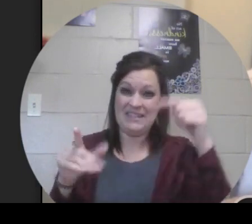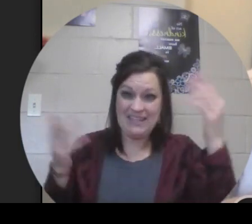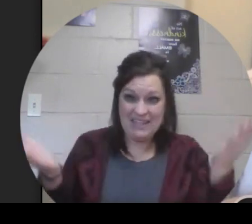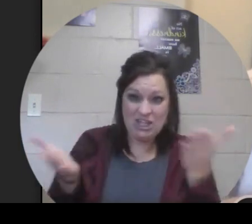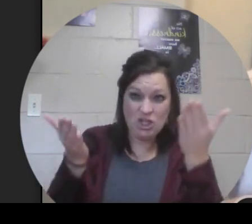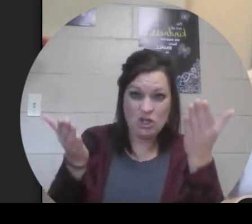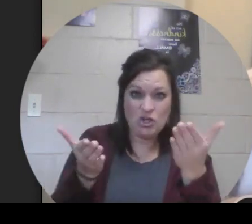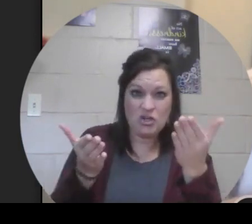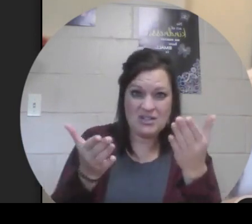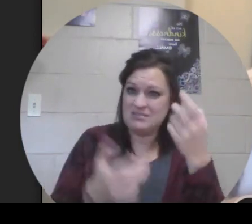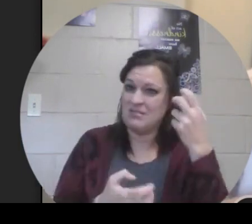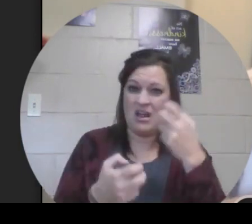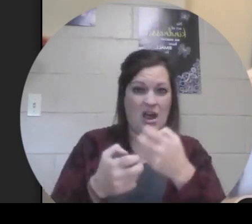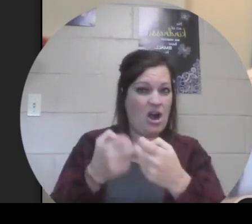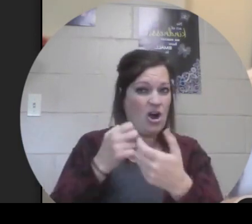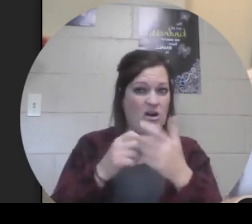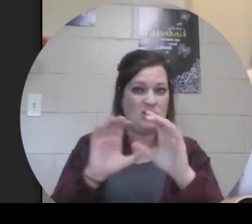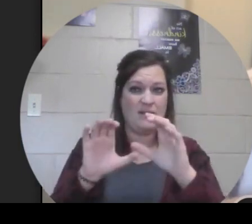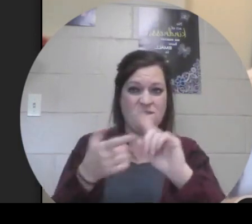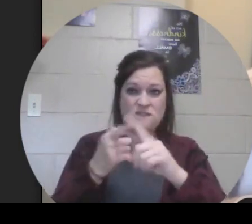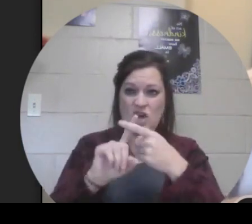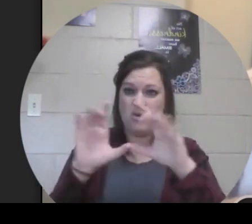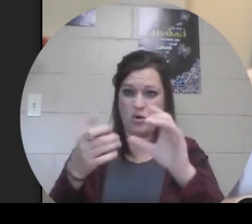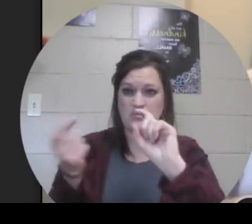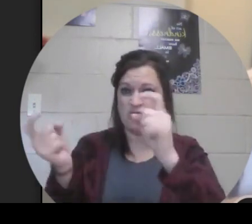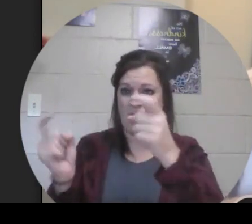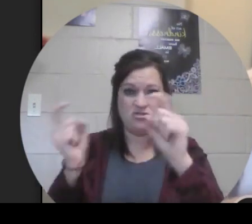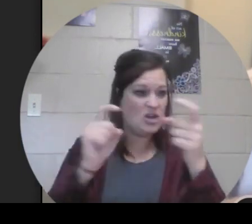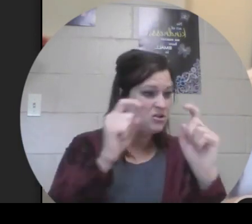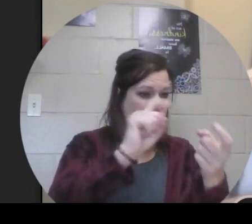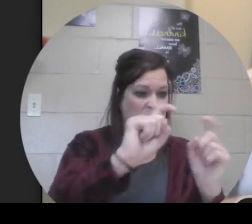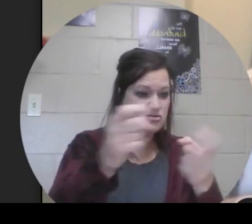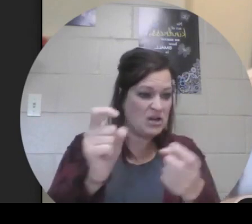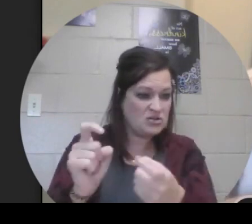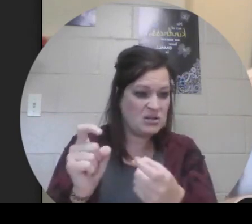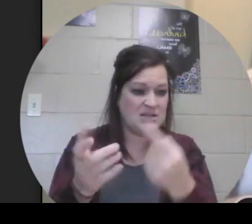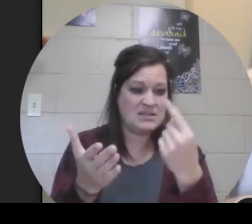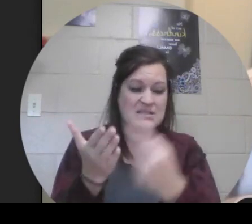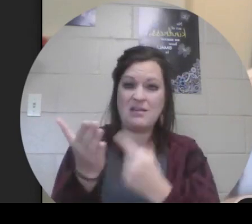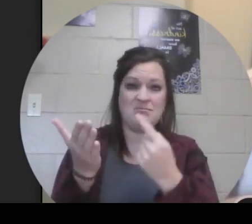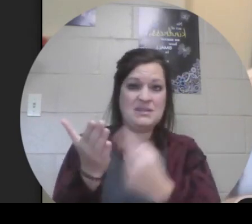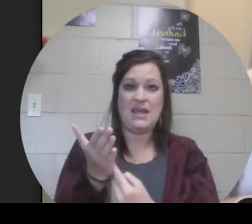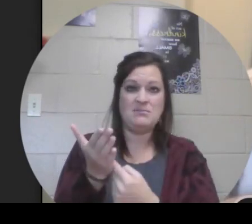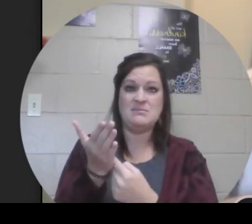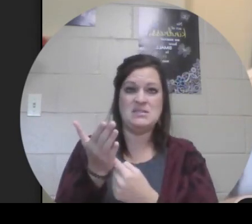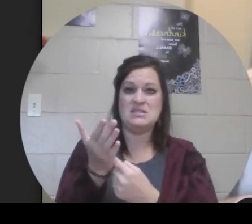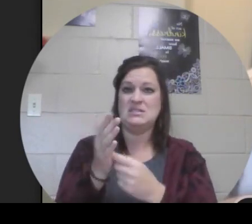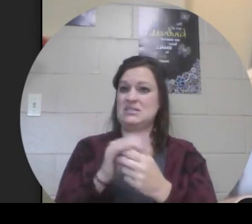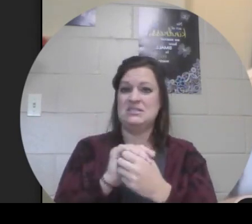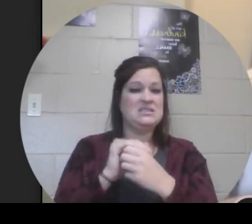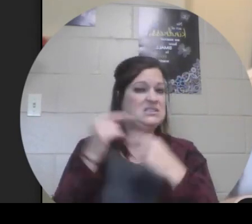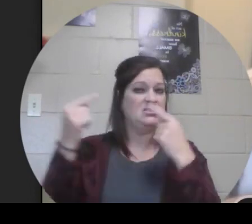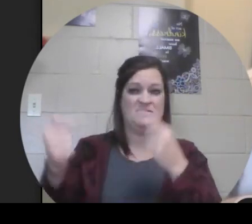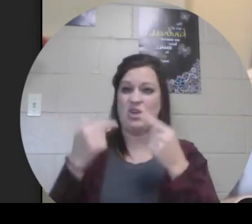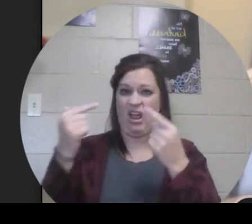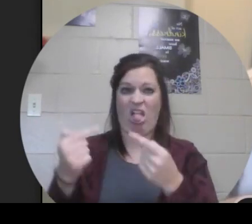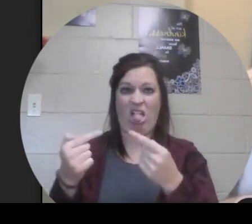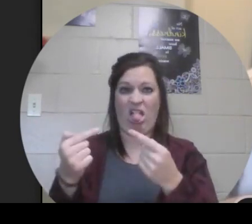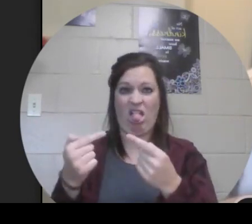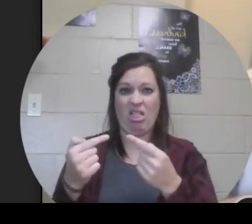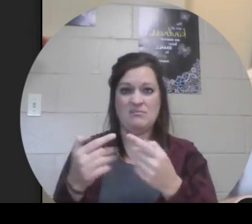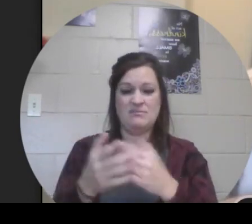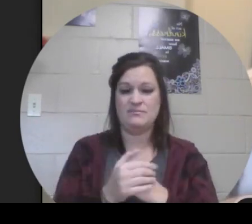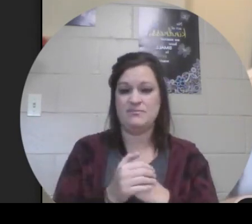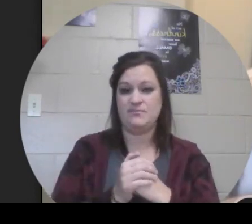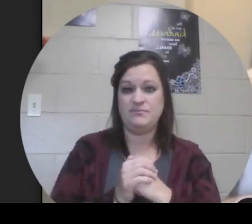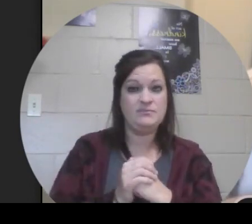seems to be constantly changing and sometimes disappeared altogether. And I never tried to be friends with kids who weren't friends with each other